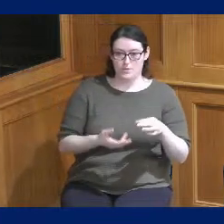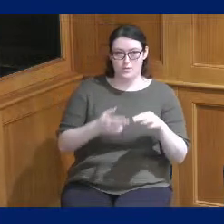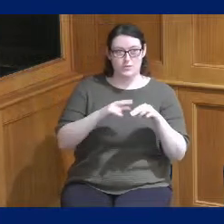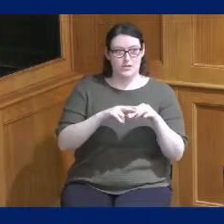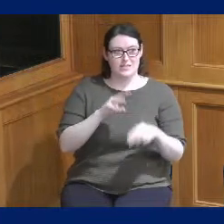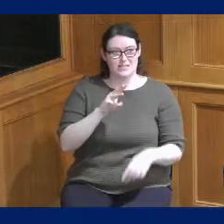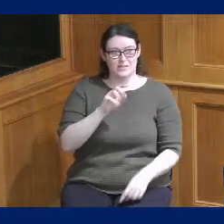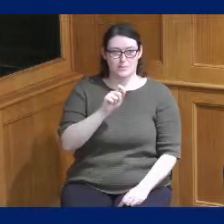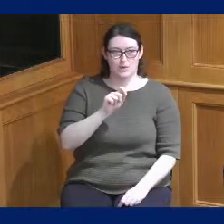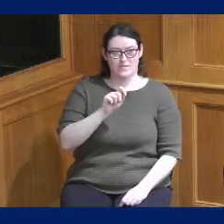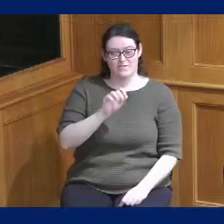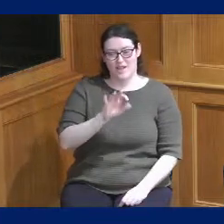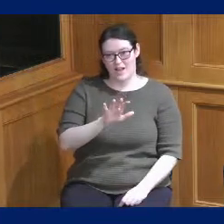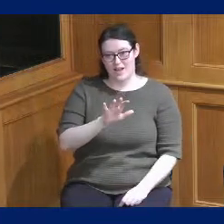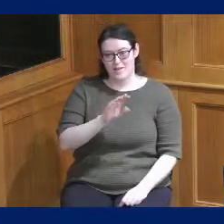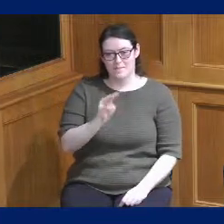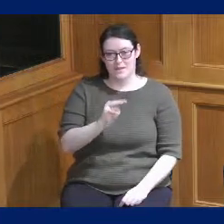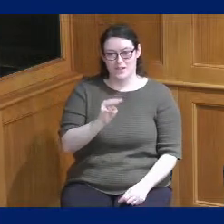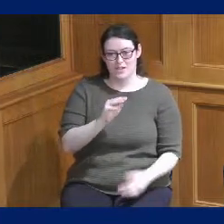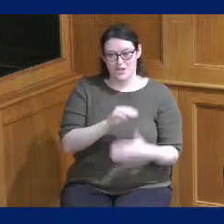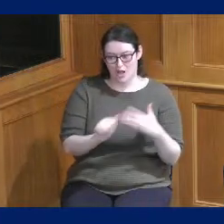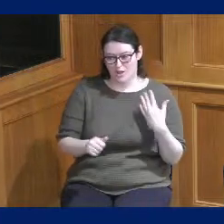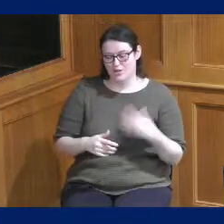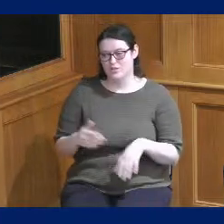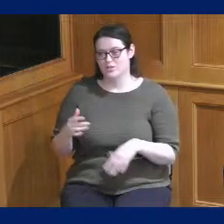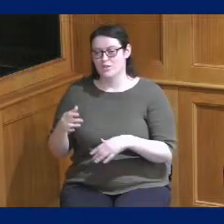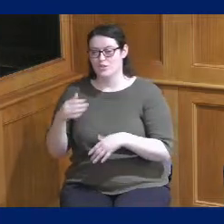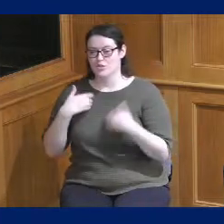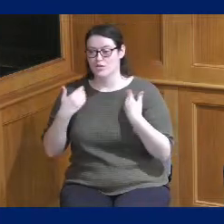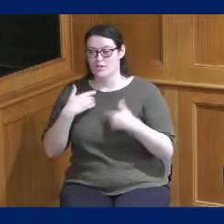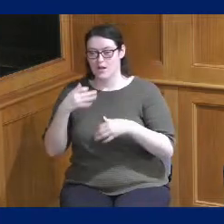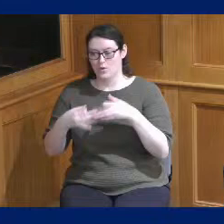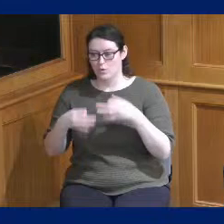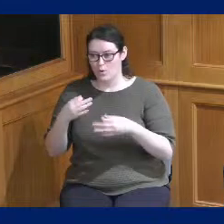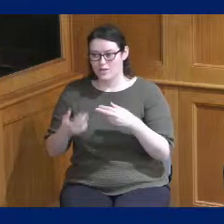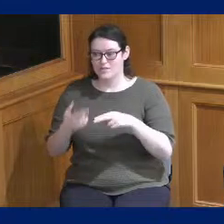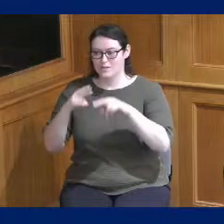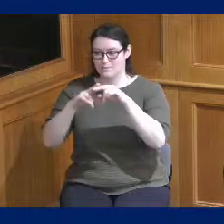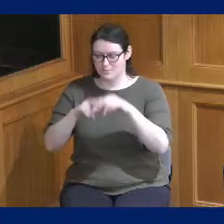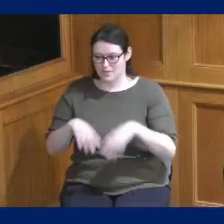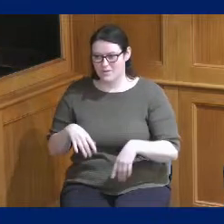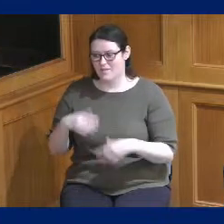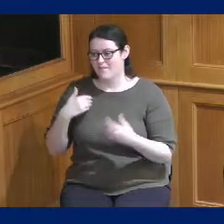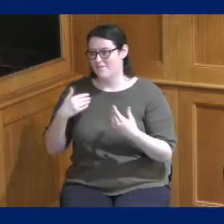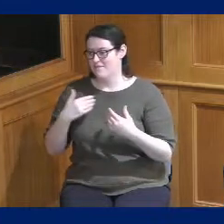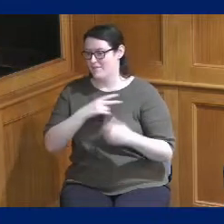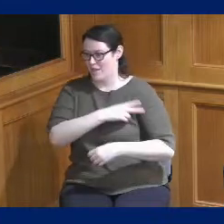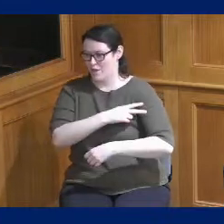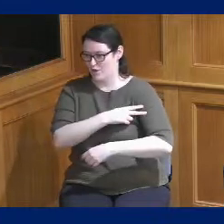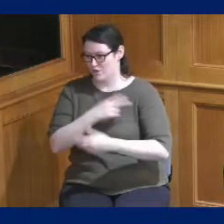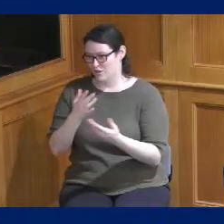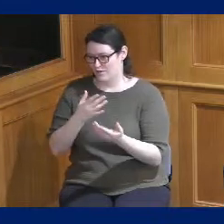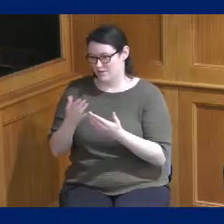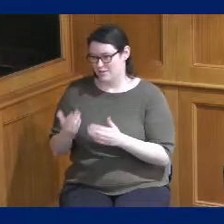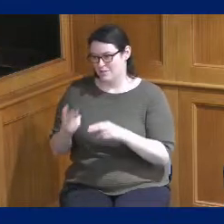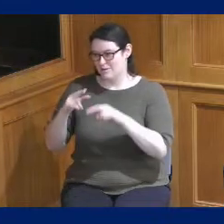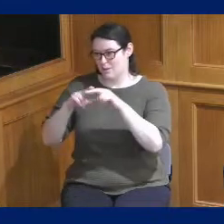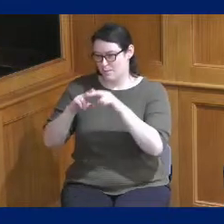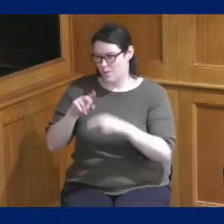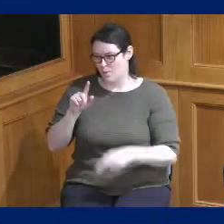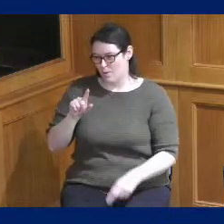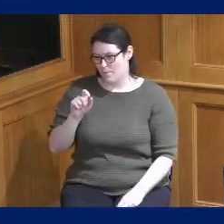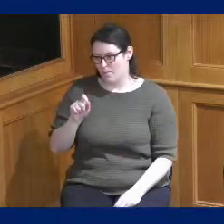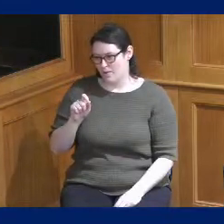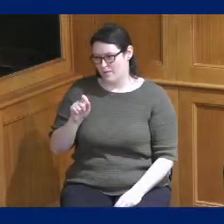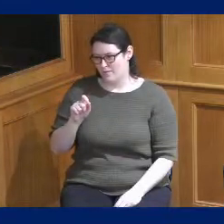million. Juvenile court is up 3.45. Veteran services up 1.4 million. Economic development is